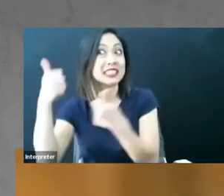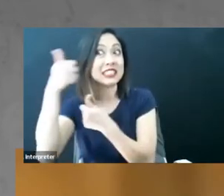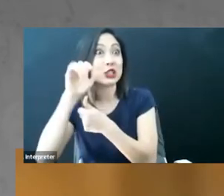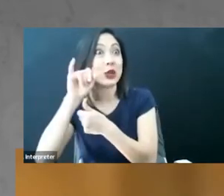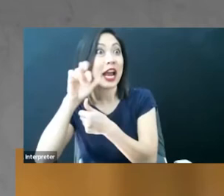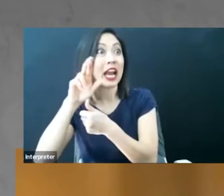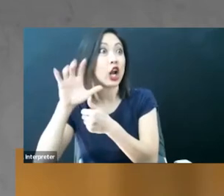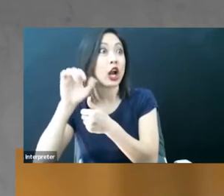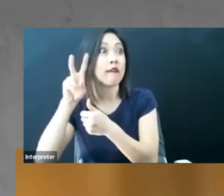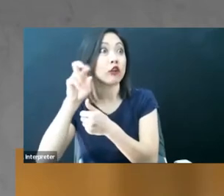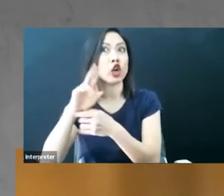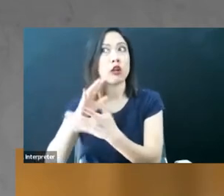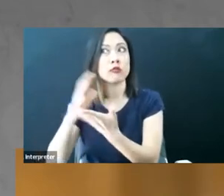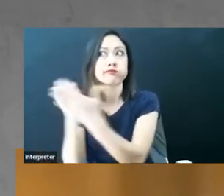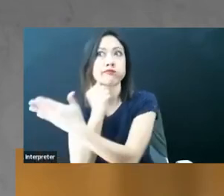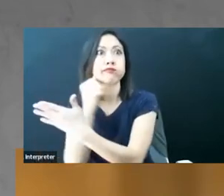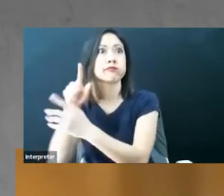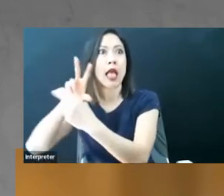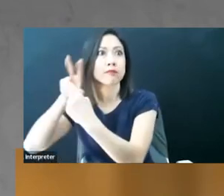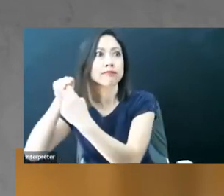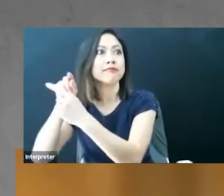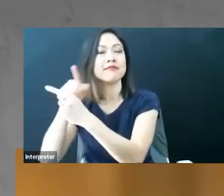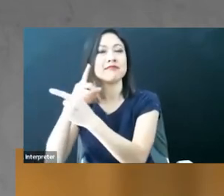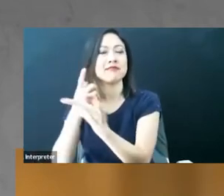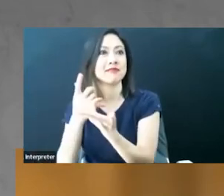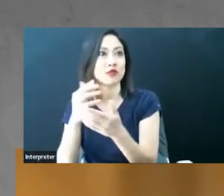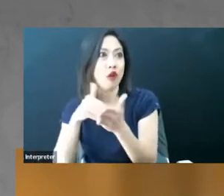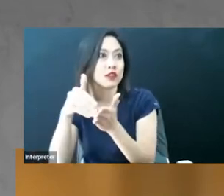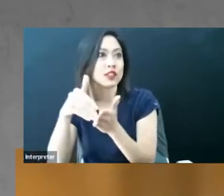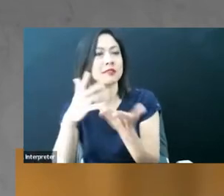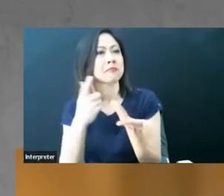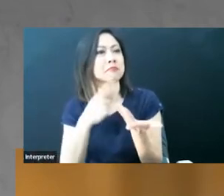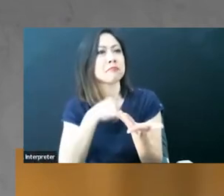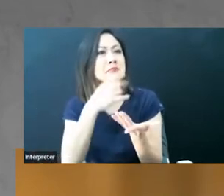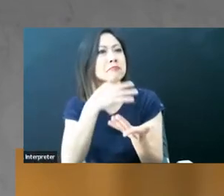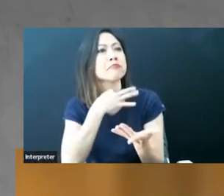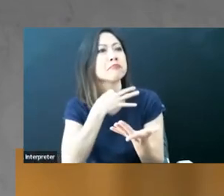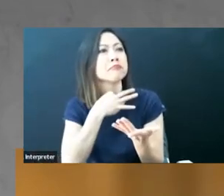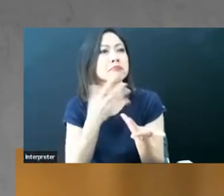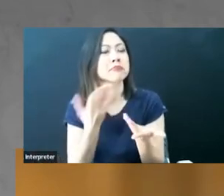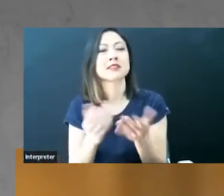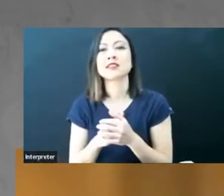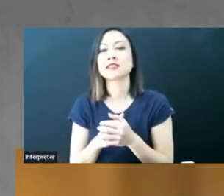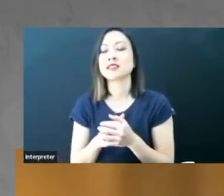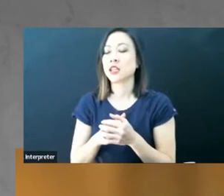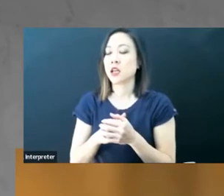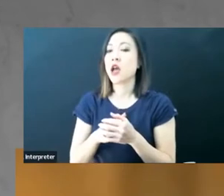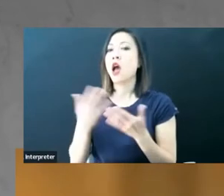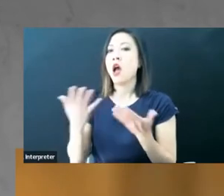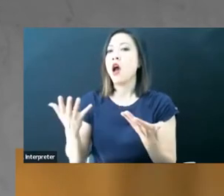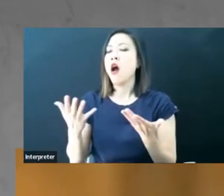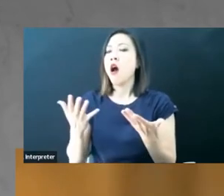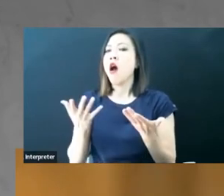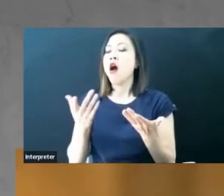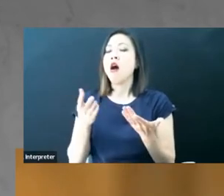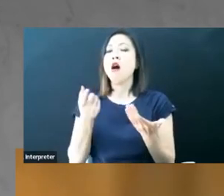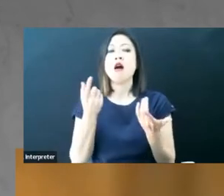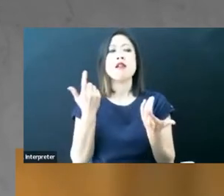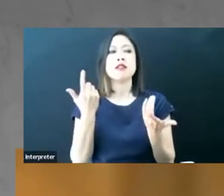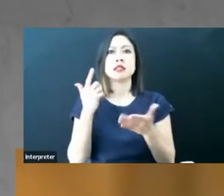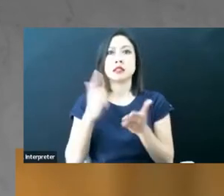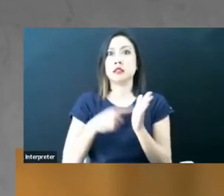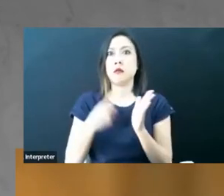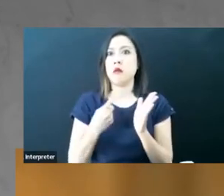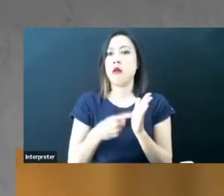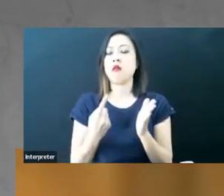be interesting to see how that worked. You know, whenever there were areas where I was wrestling